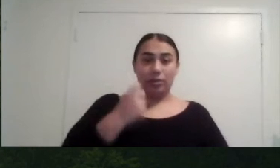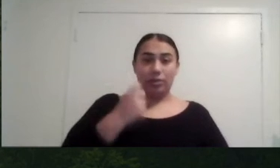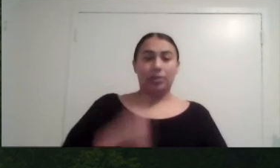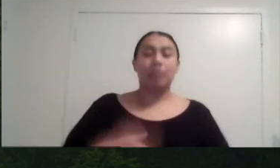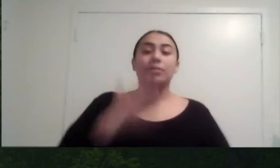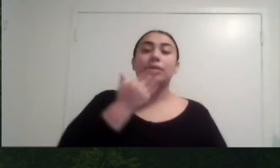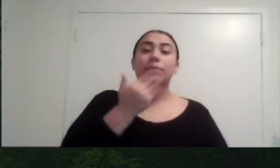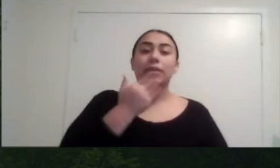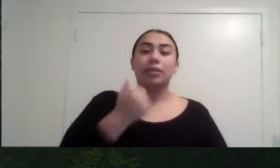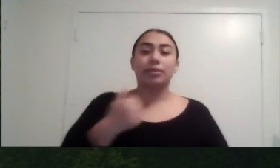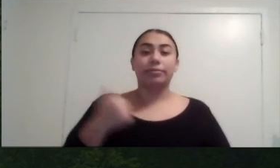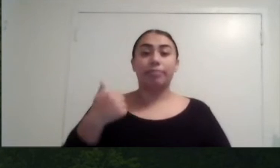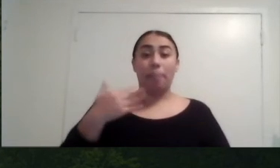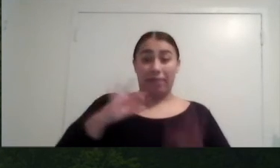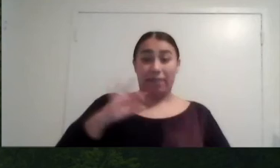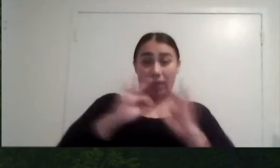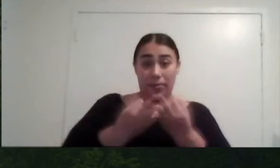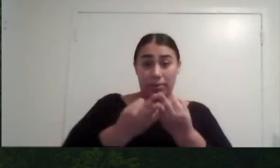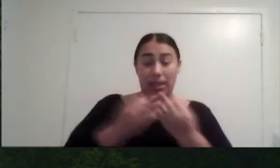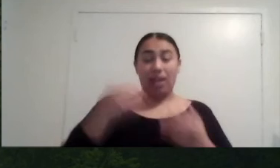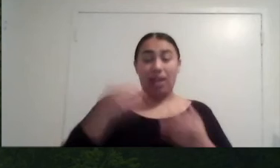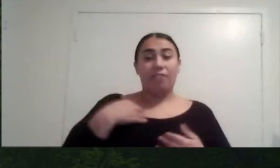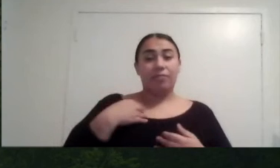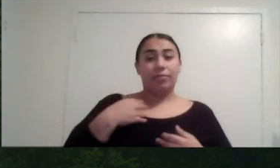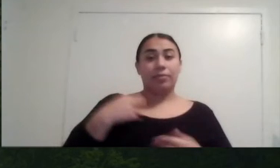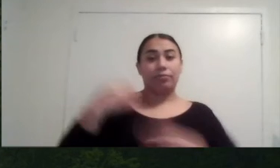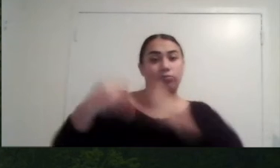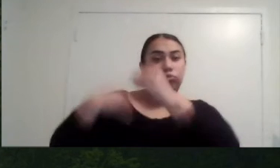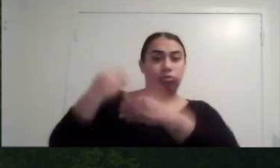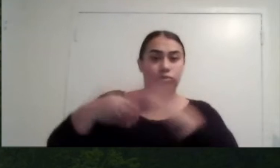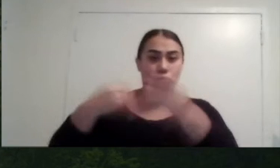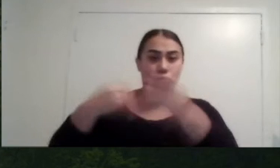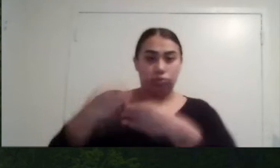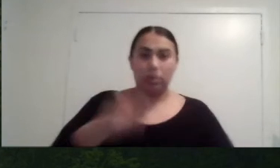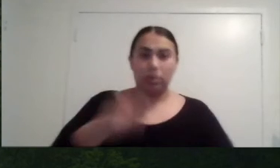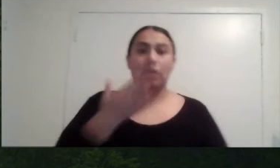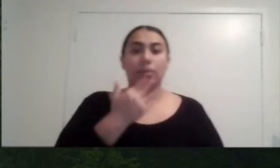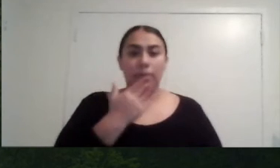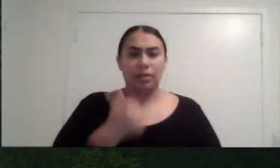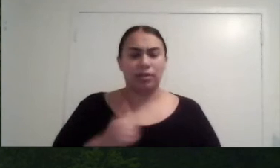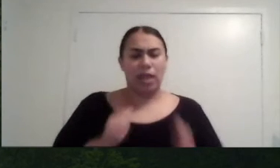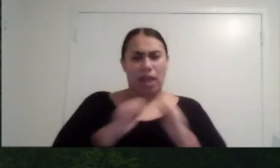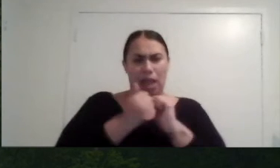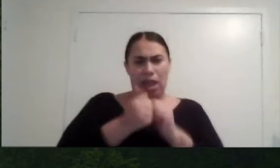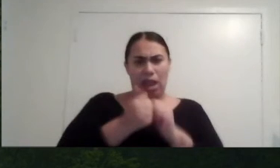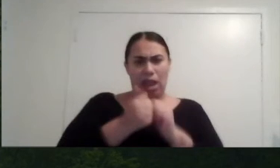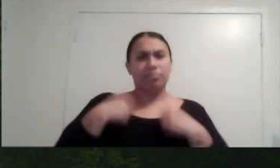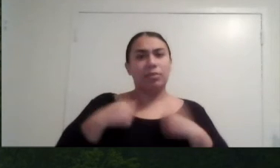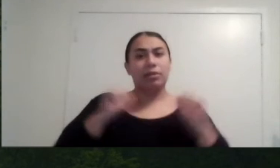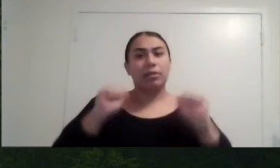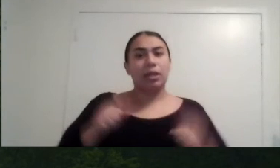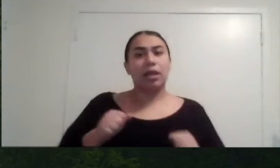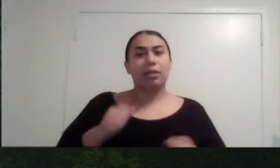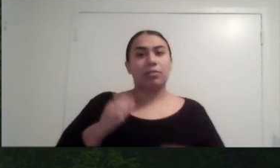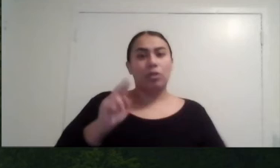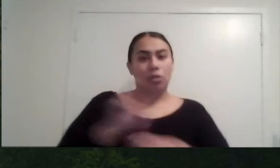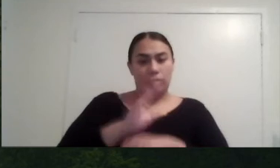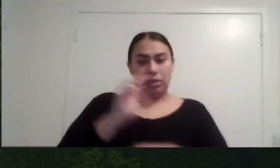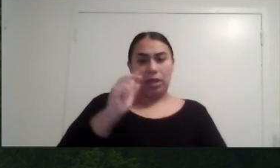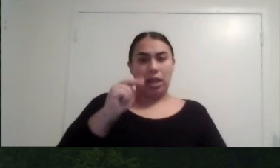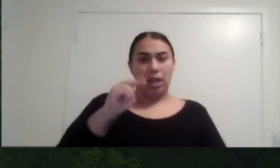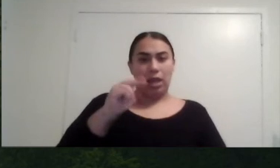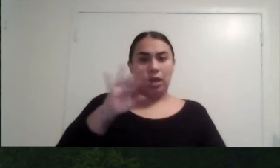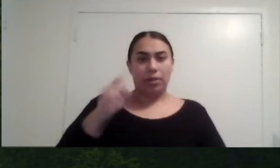What things can I do to help prevent it? And does medical cannabis play a role for diabetic patients? Well, there is